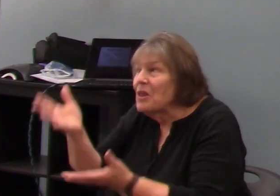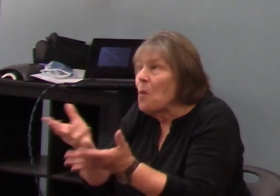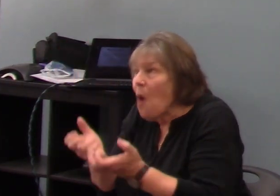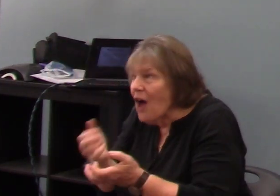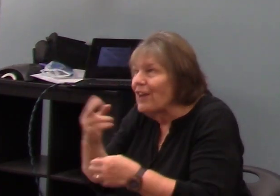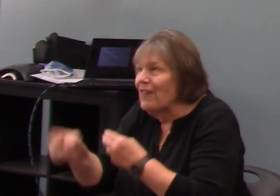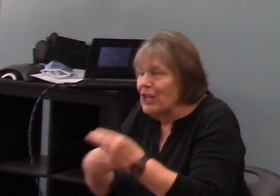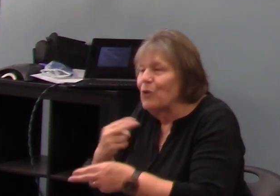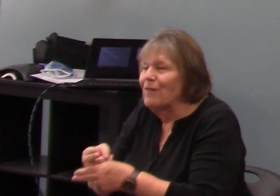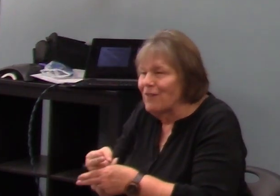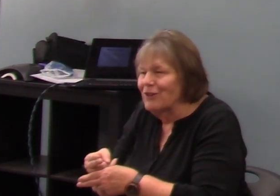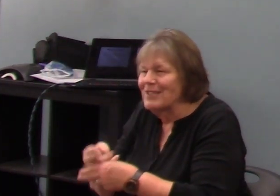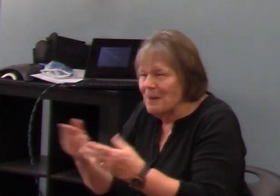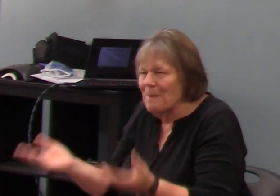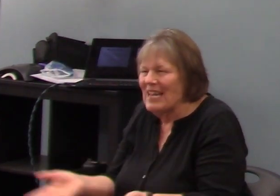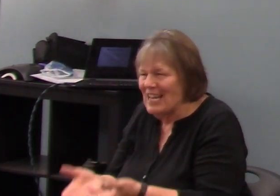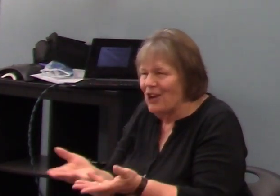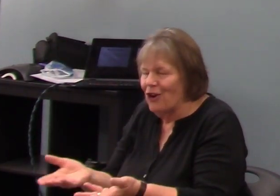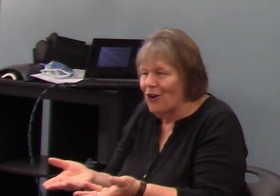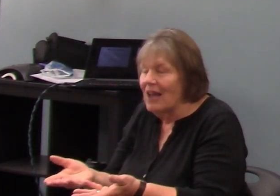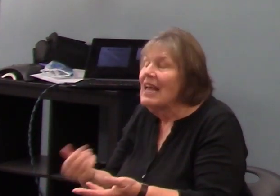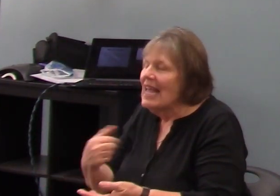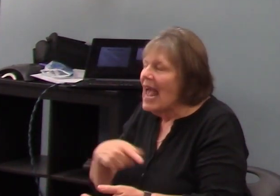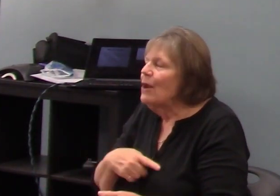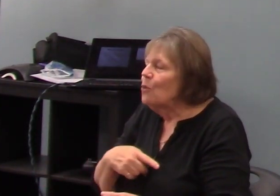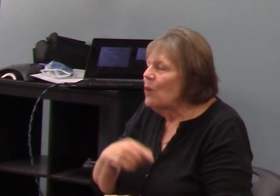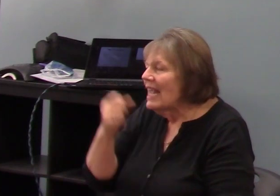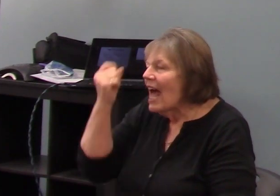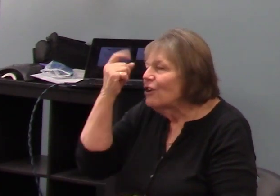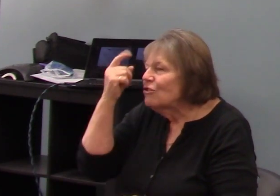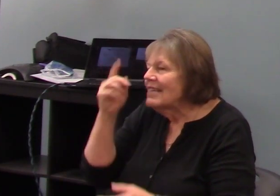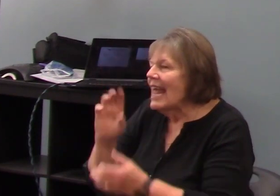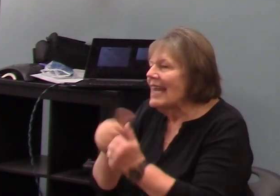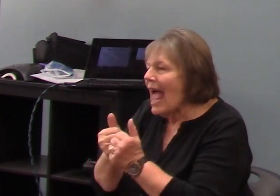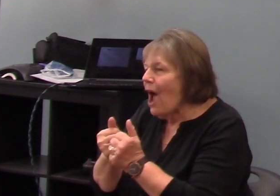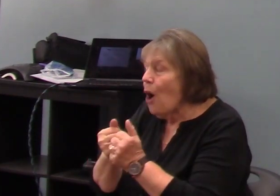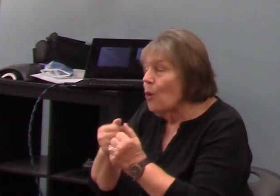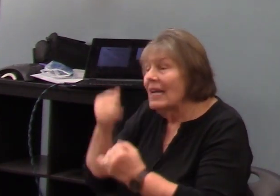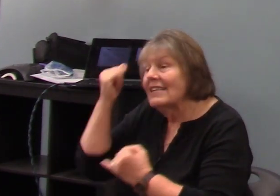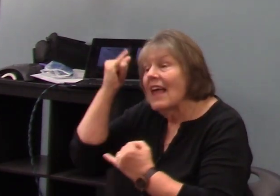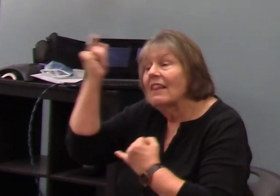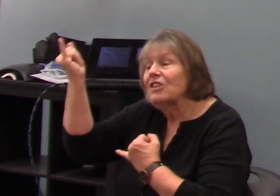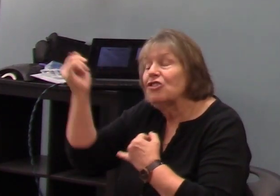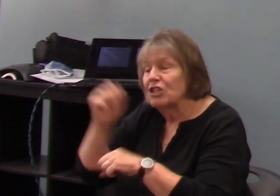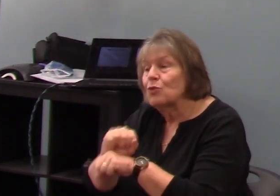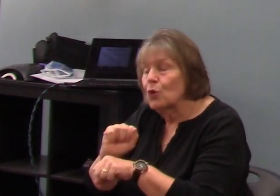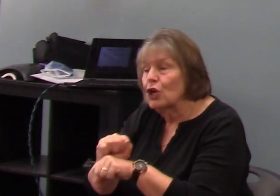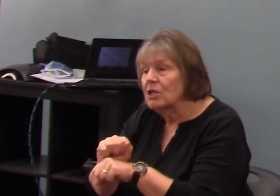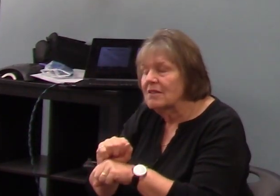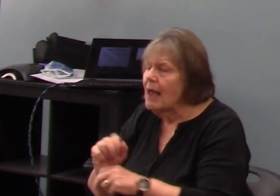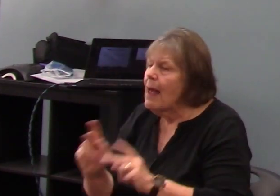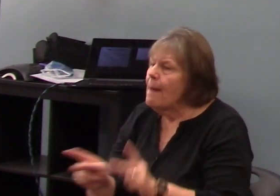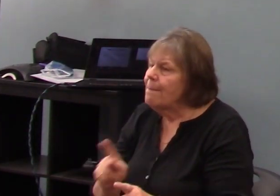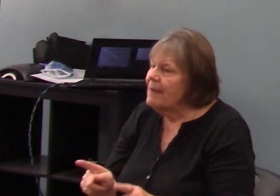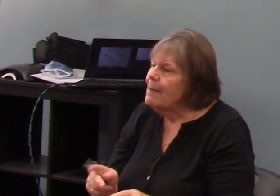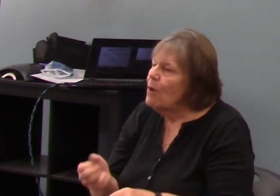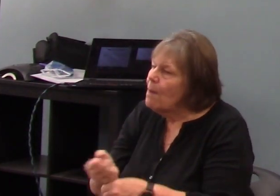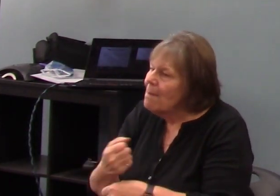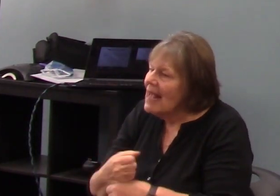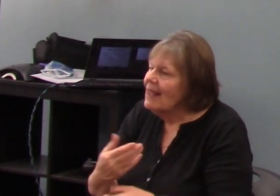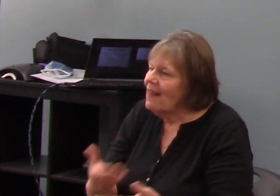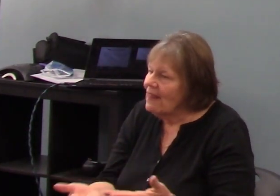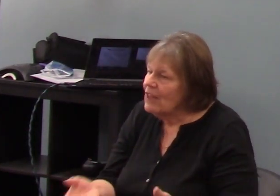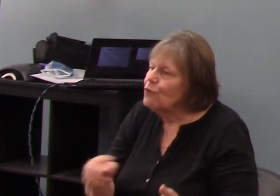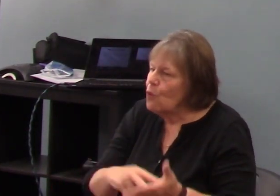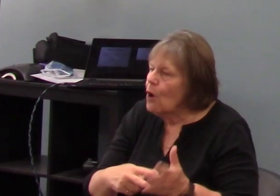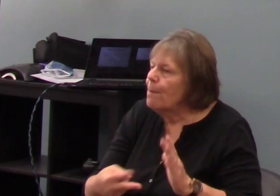and we actually understand how intelligence works. People putting things for a purpose, like those cairns stacked up on the side of the trail.